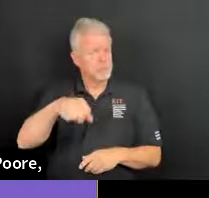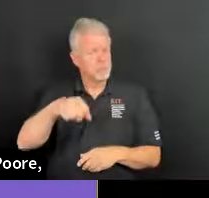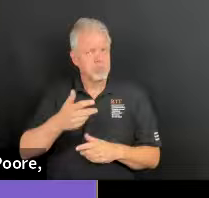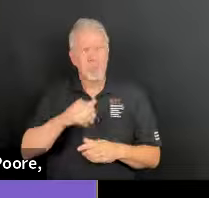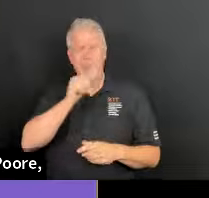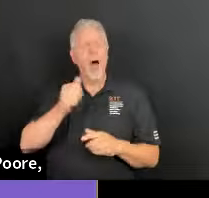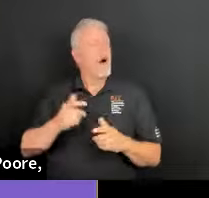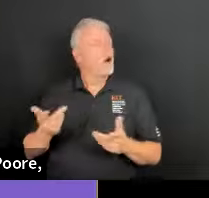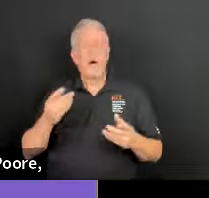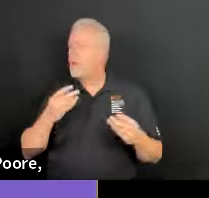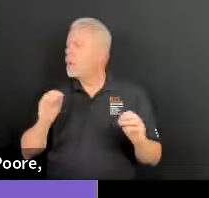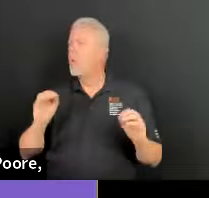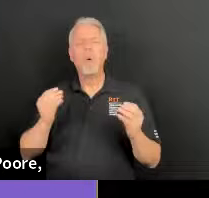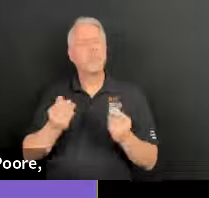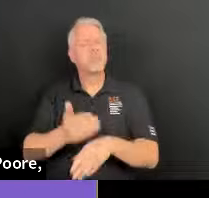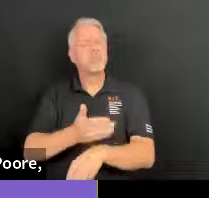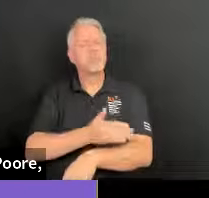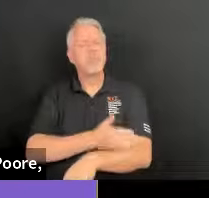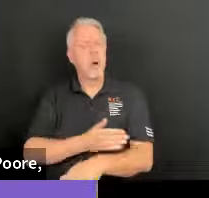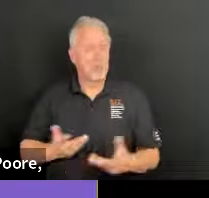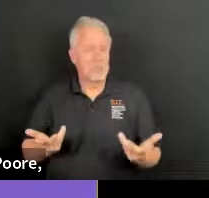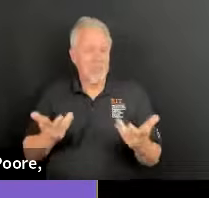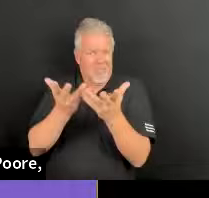lifelong. It is active.